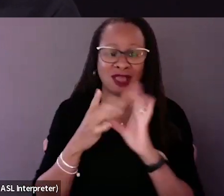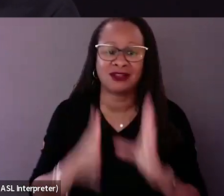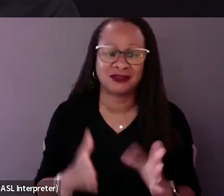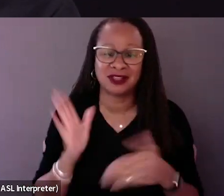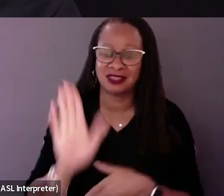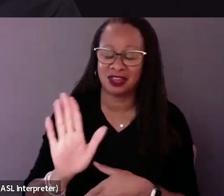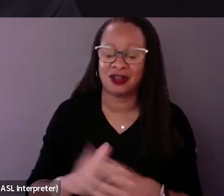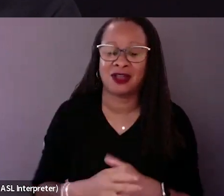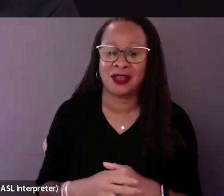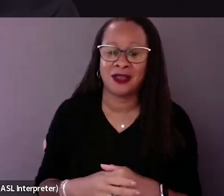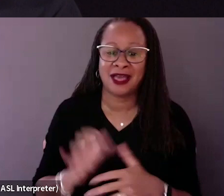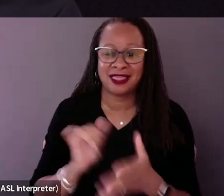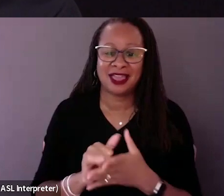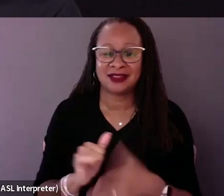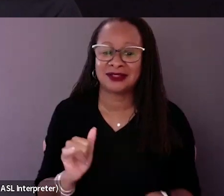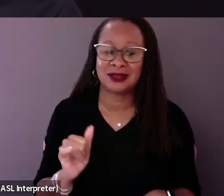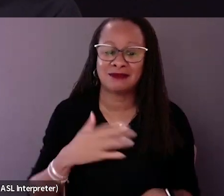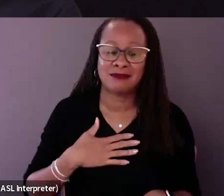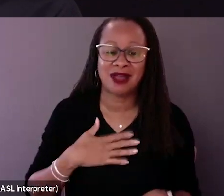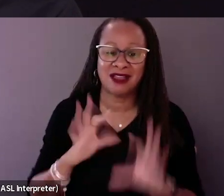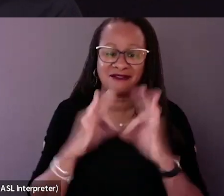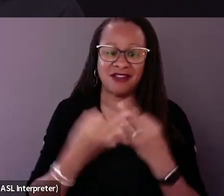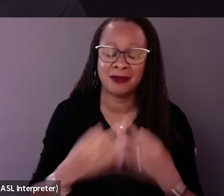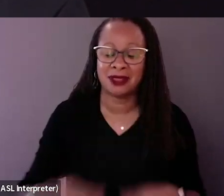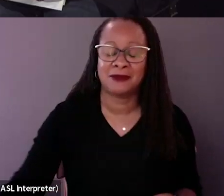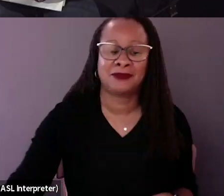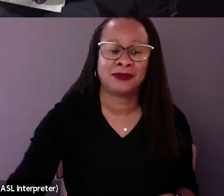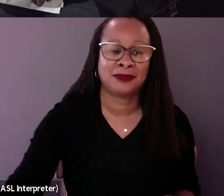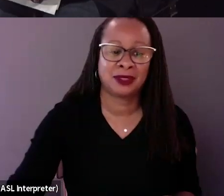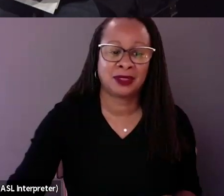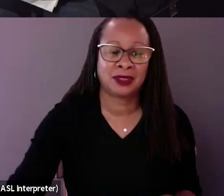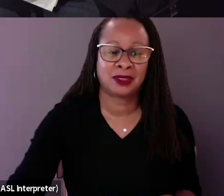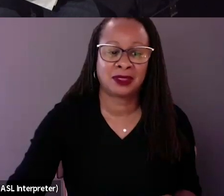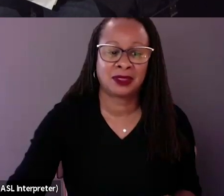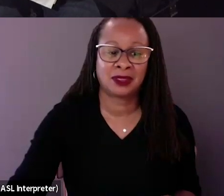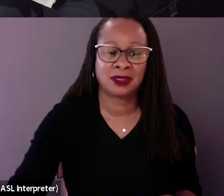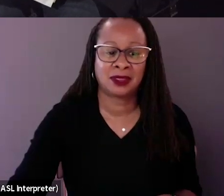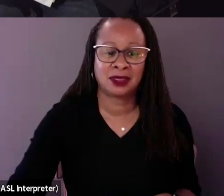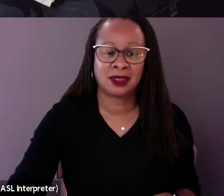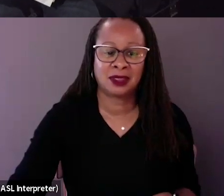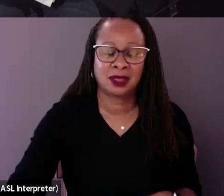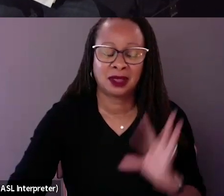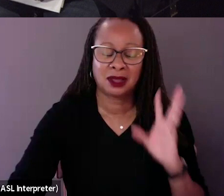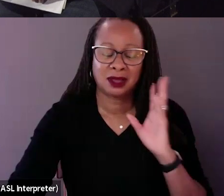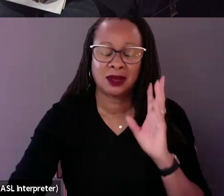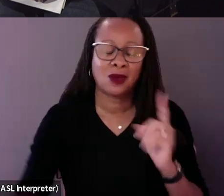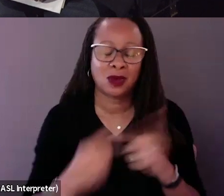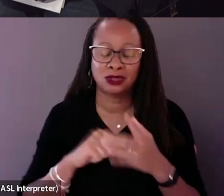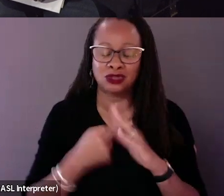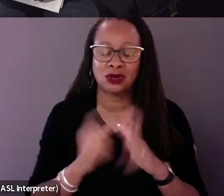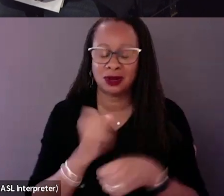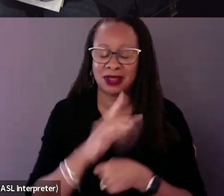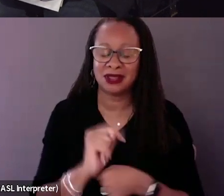and that's my family connection to it. When you started making it, Jesse, did you talk to